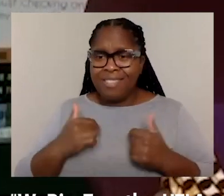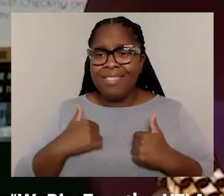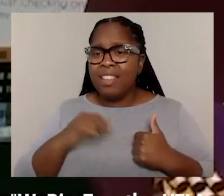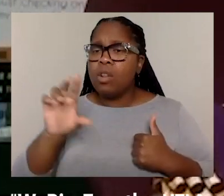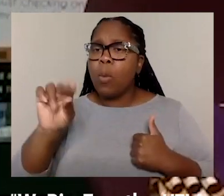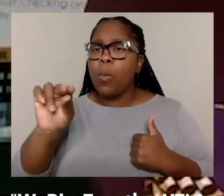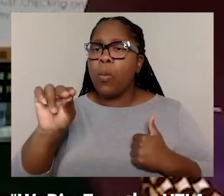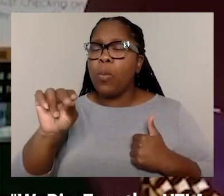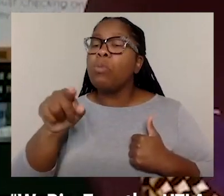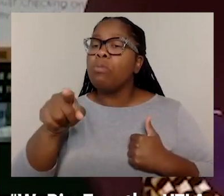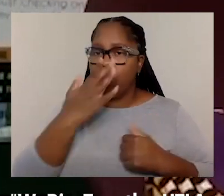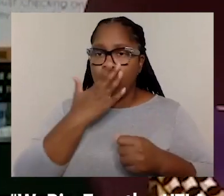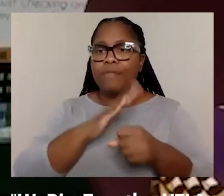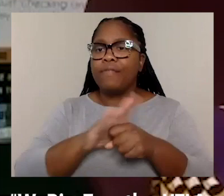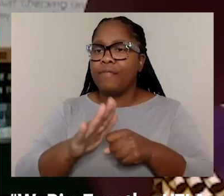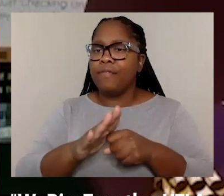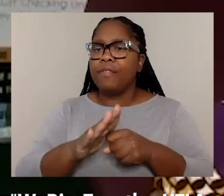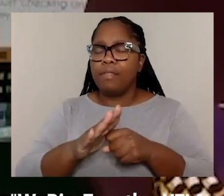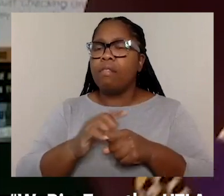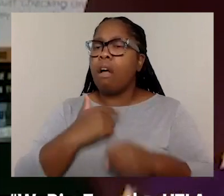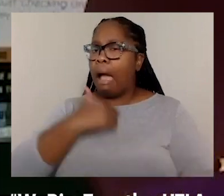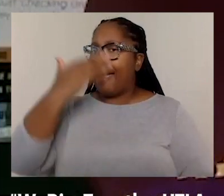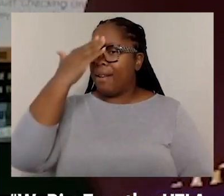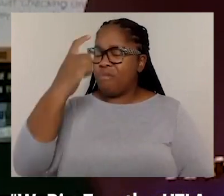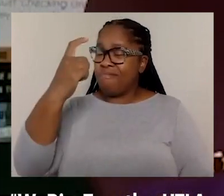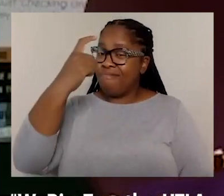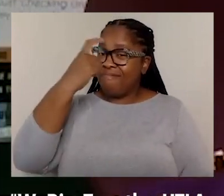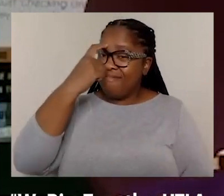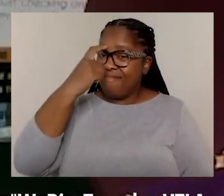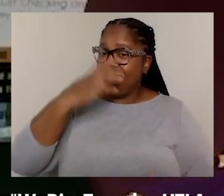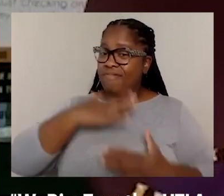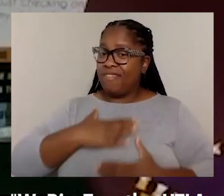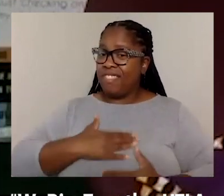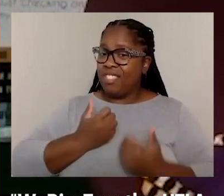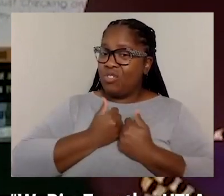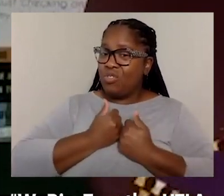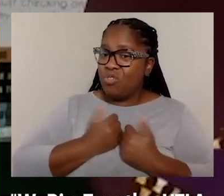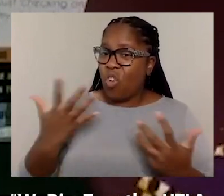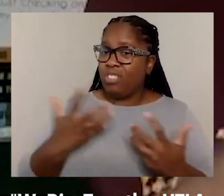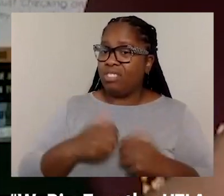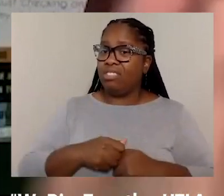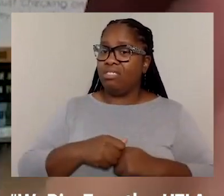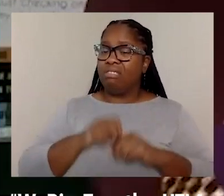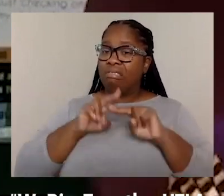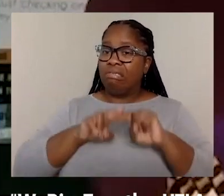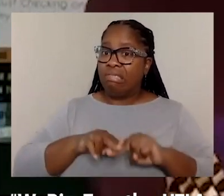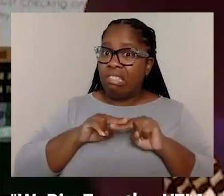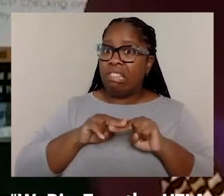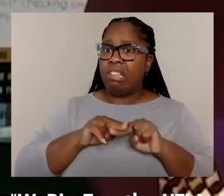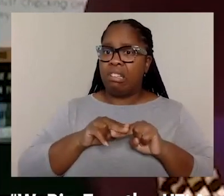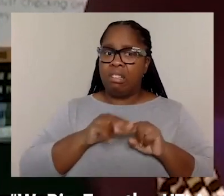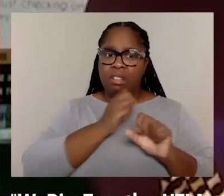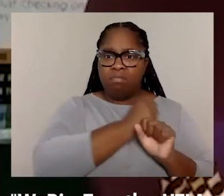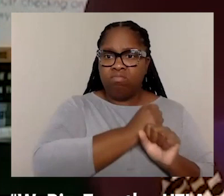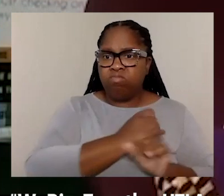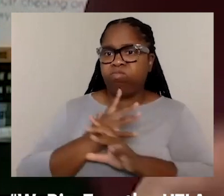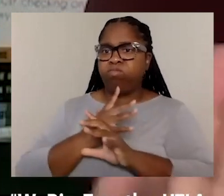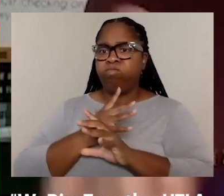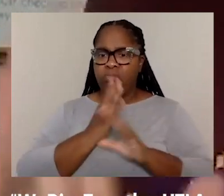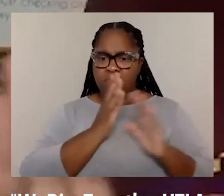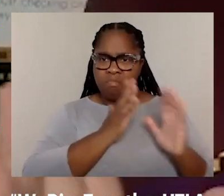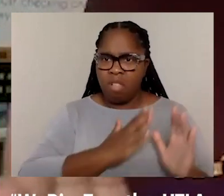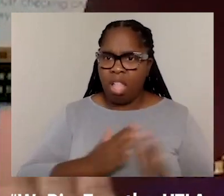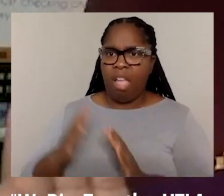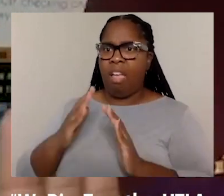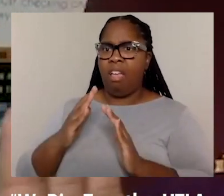mentally and physically exhausted after all of the sitting, prepping, planning, Zooming,